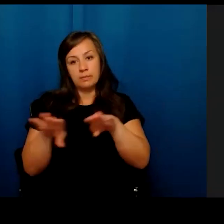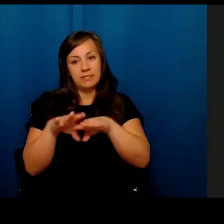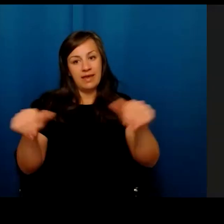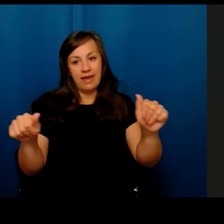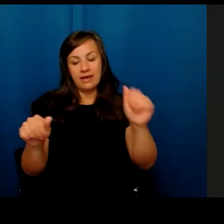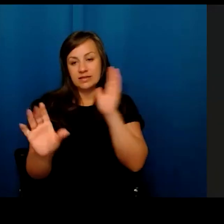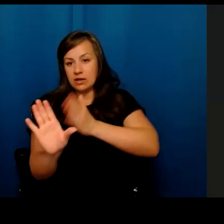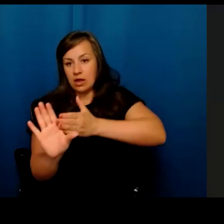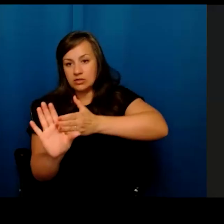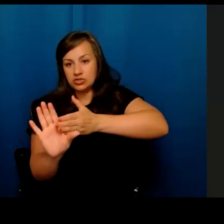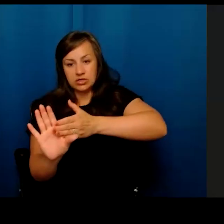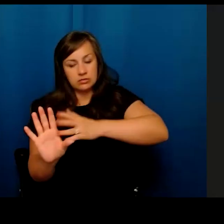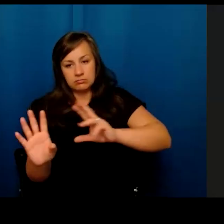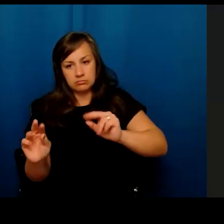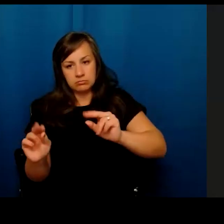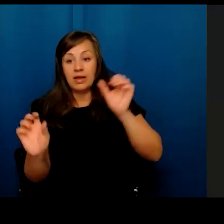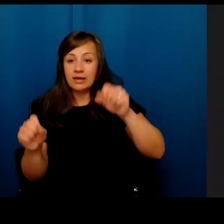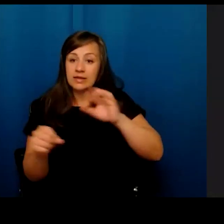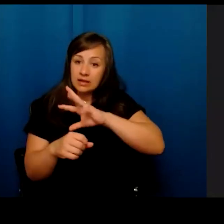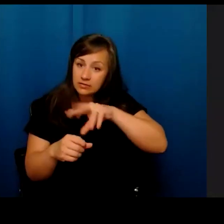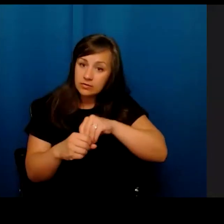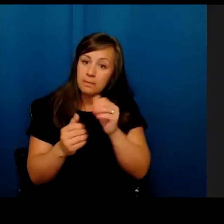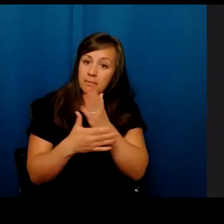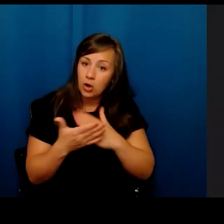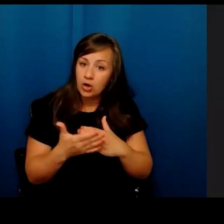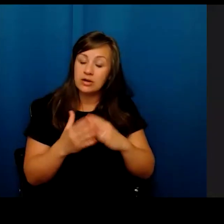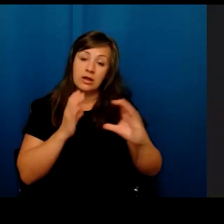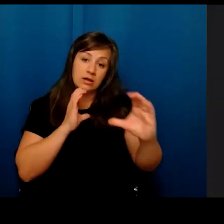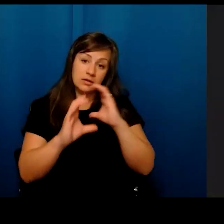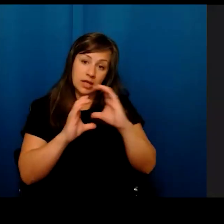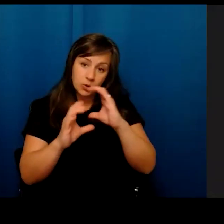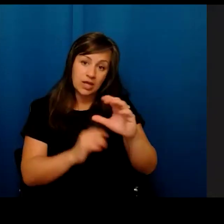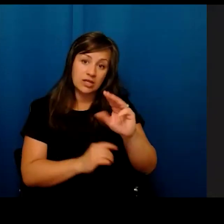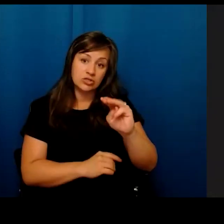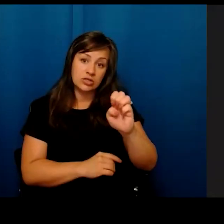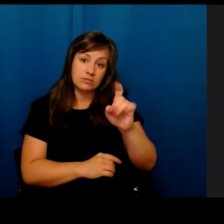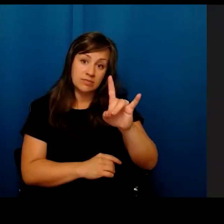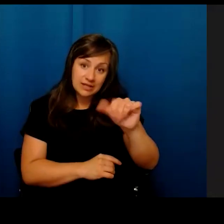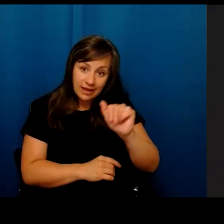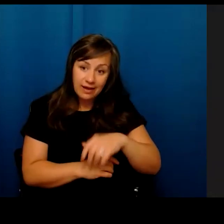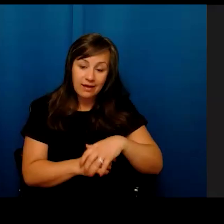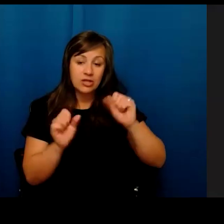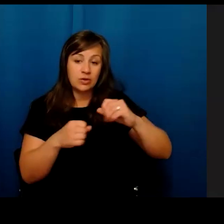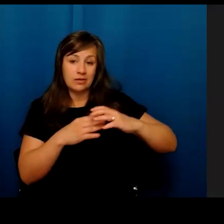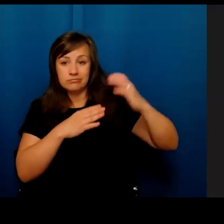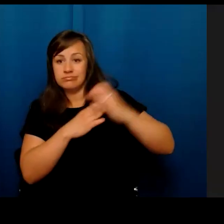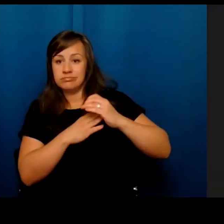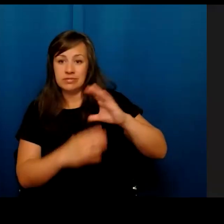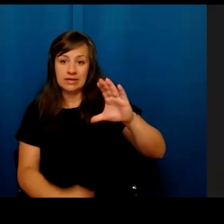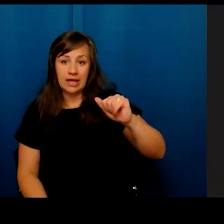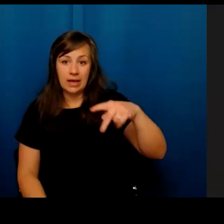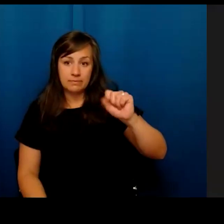It can be part of the degree for communications and media. It can be used as a capstone for human